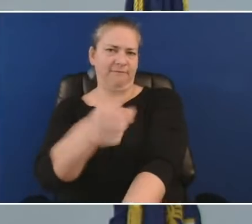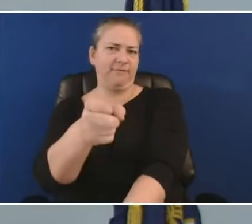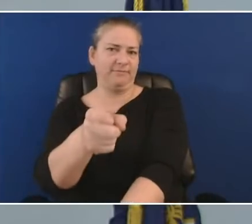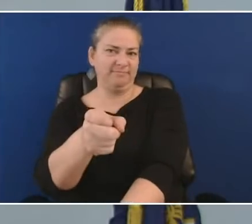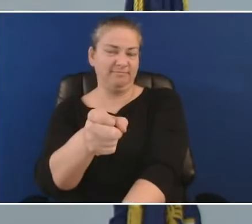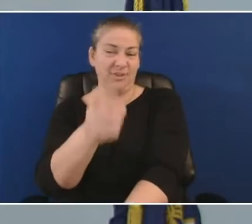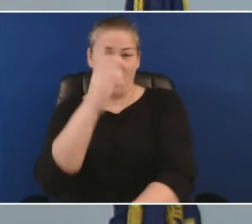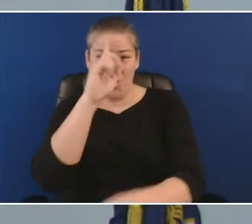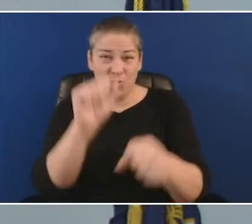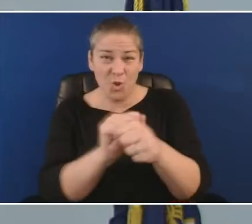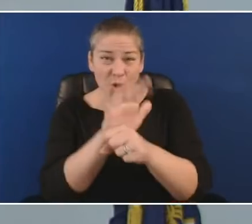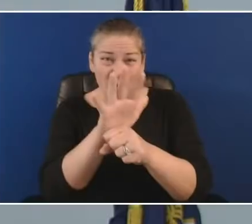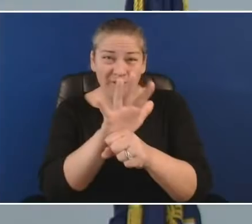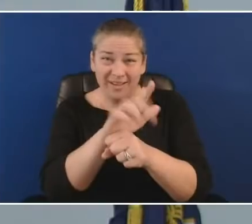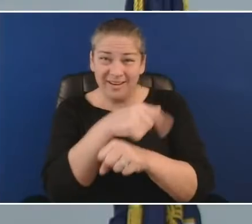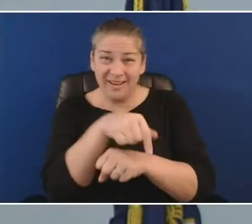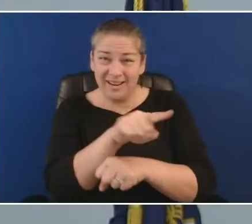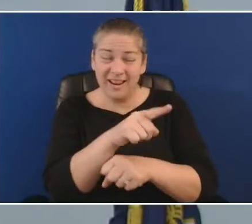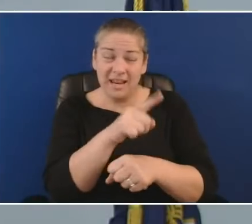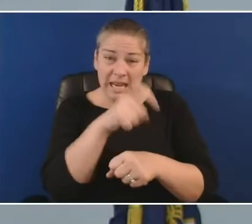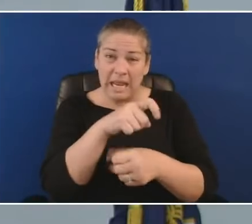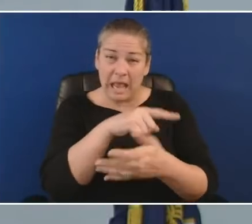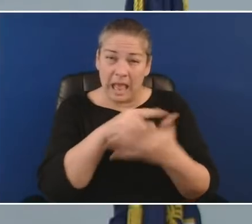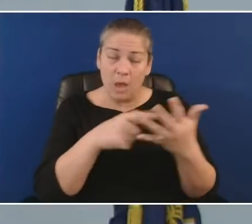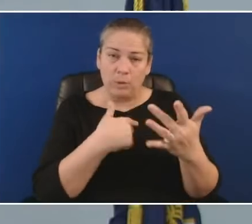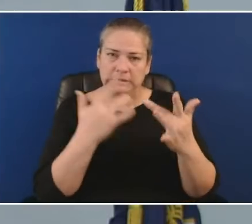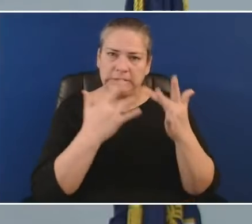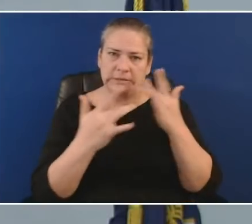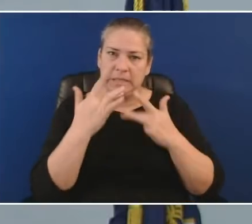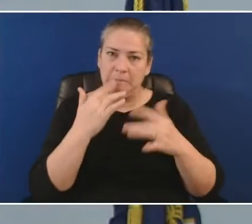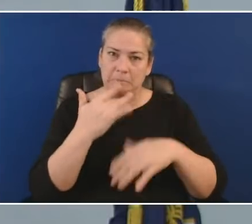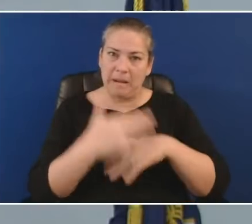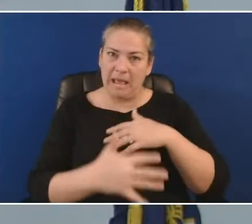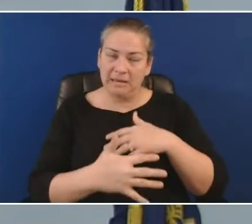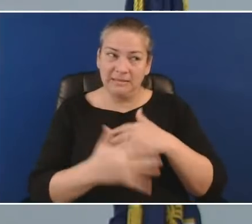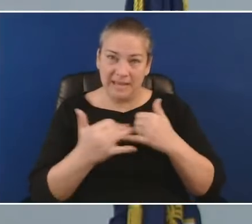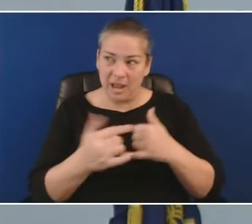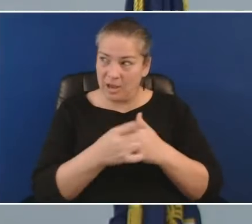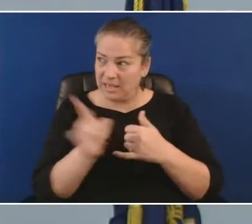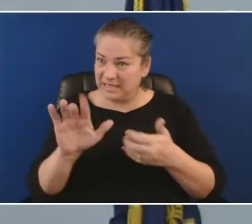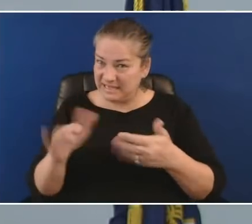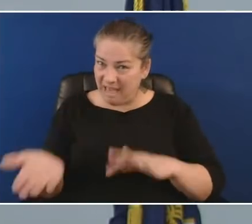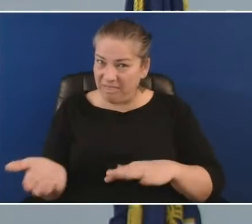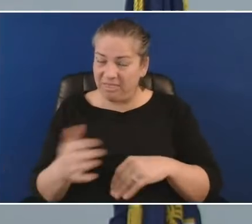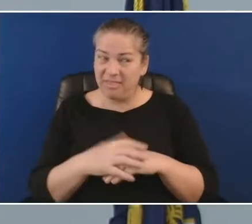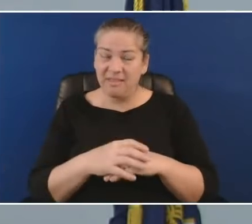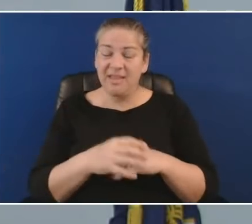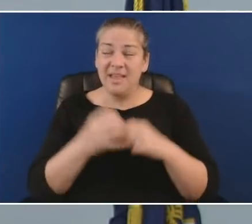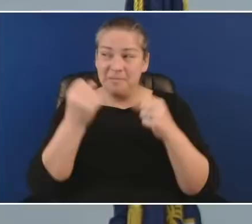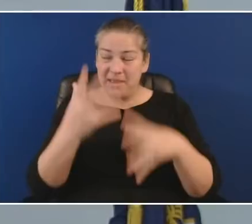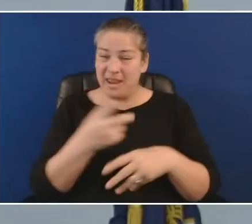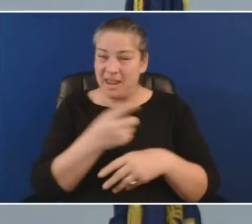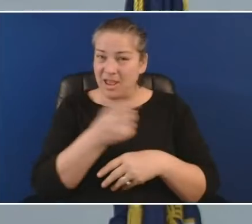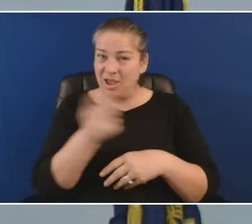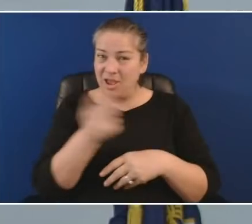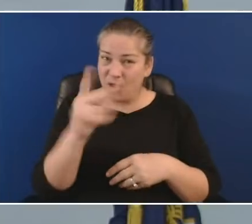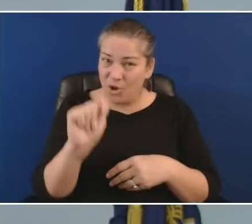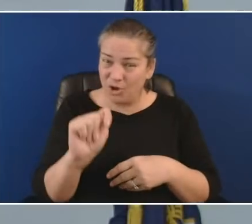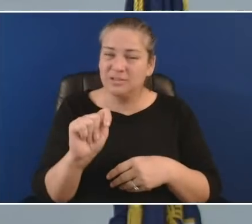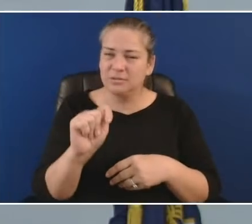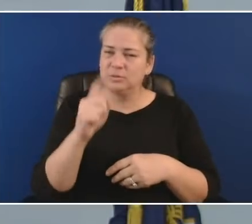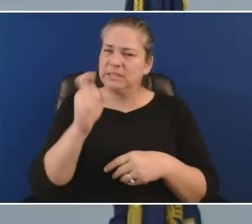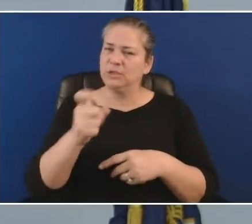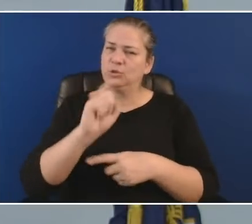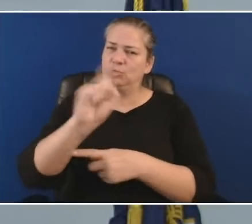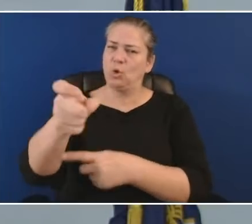been pushing. We're going to have a lot of deaths. We're also going to have a lot of injuries. But the